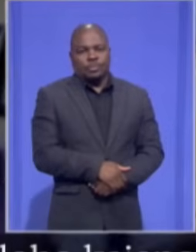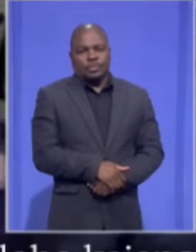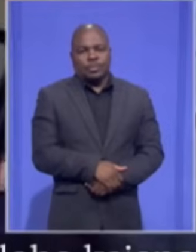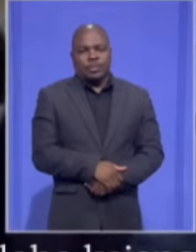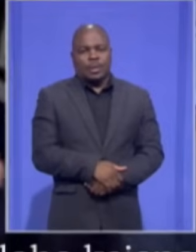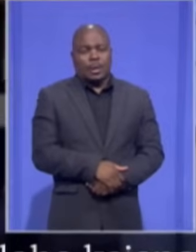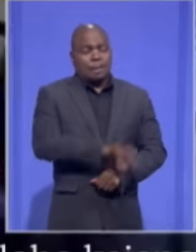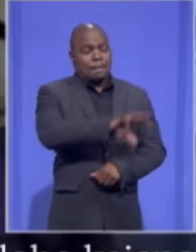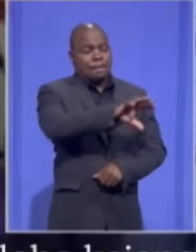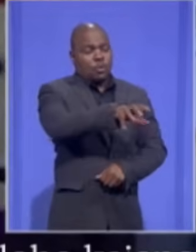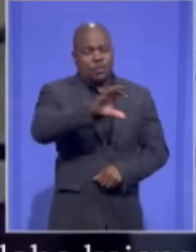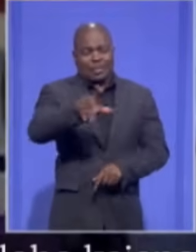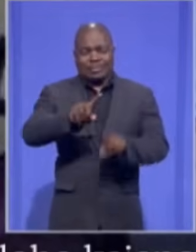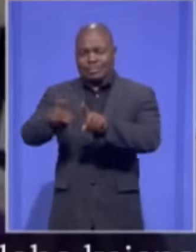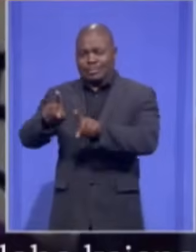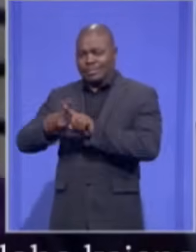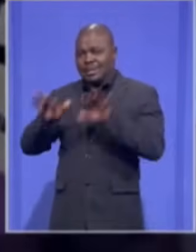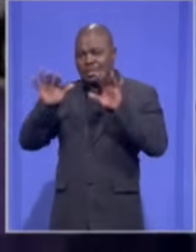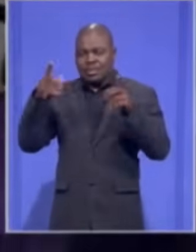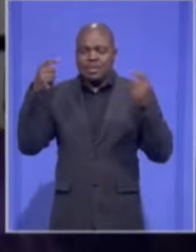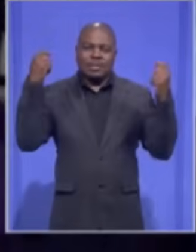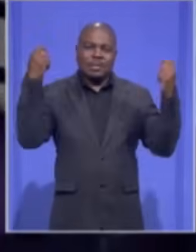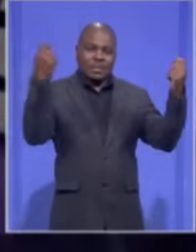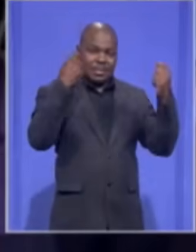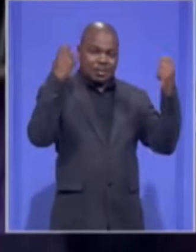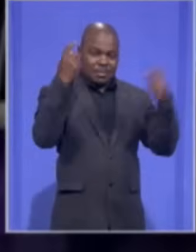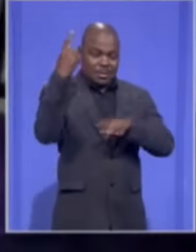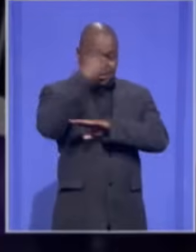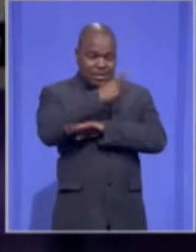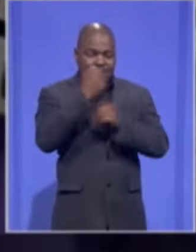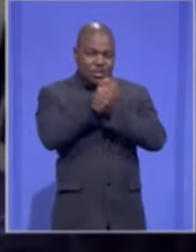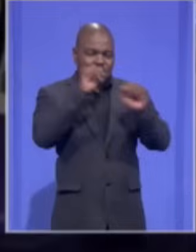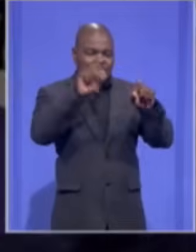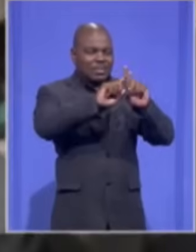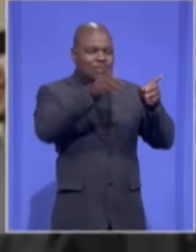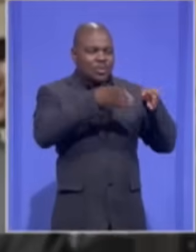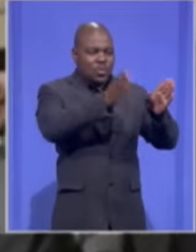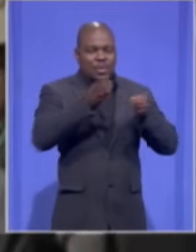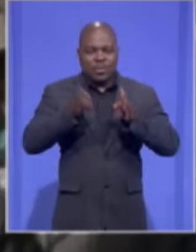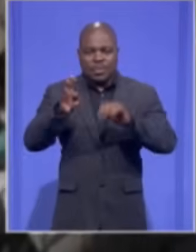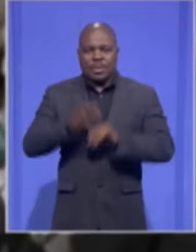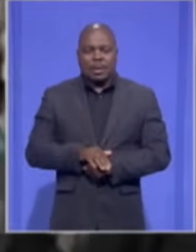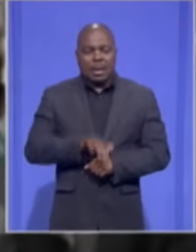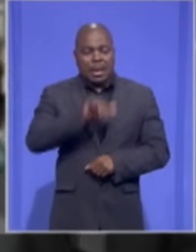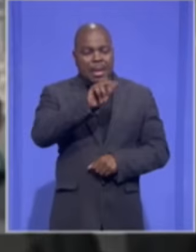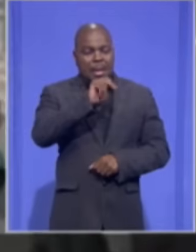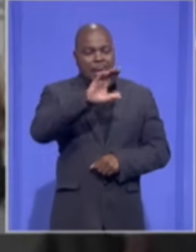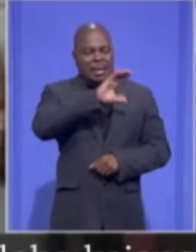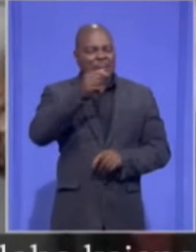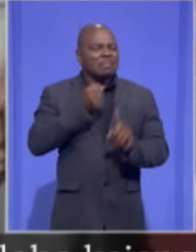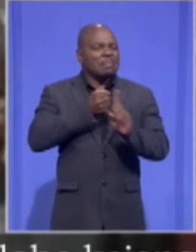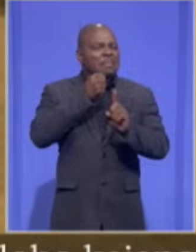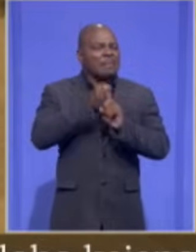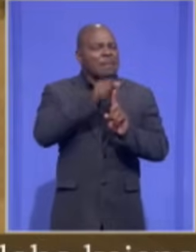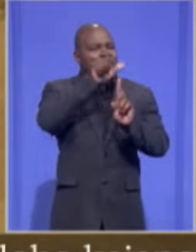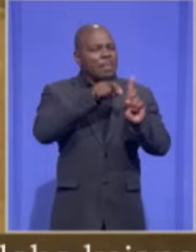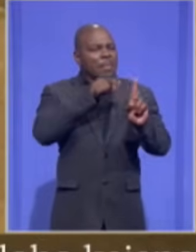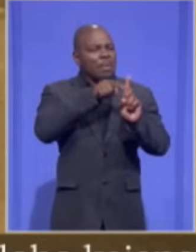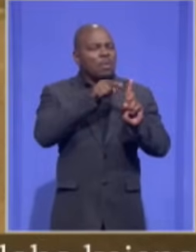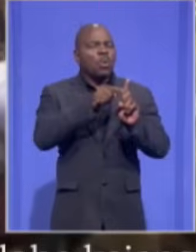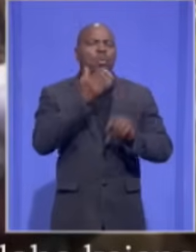Baahi ba diprovinse tse fapaneng ba kitikile letsatsi lena ka mekgwa e fapaneng. Mohale wa ANC wa ntwa ya tokoloho Alfred